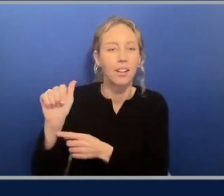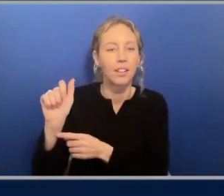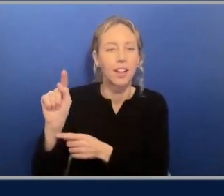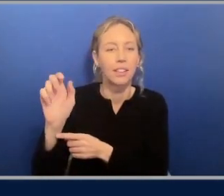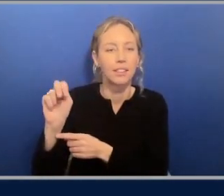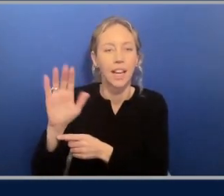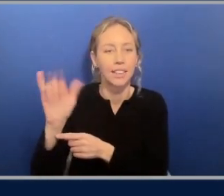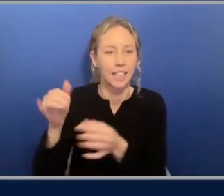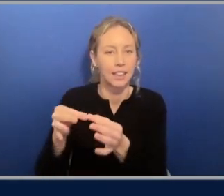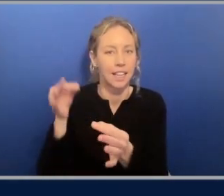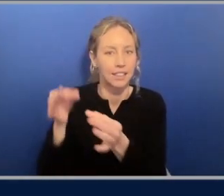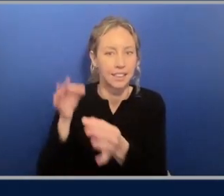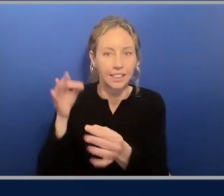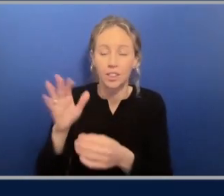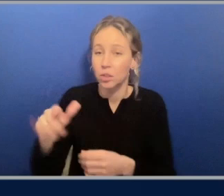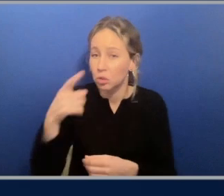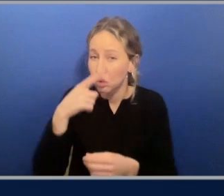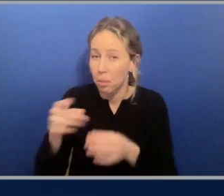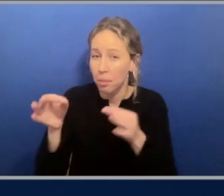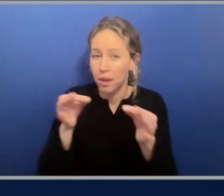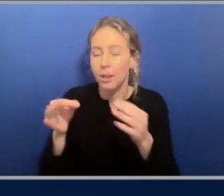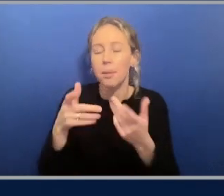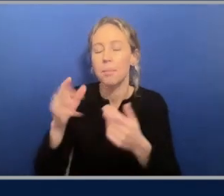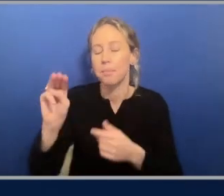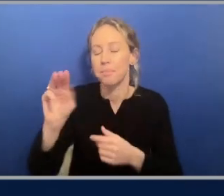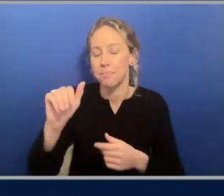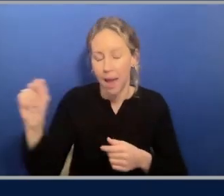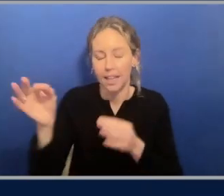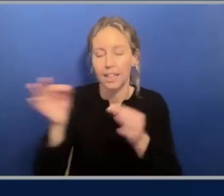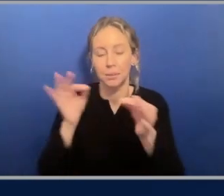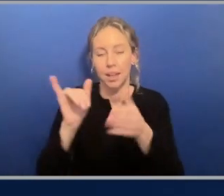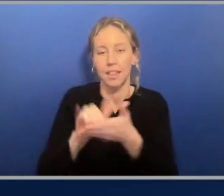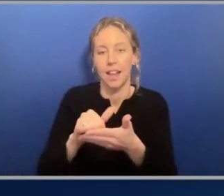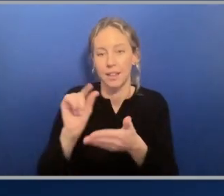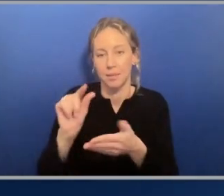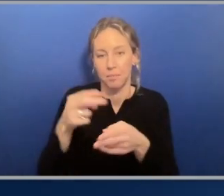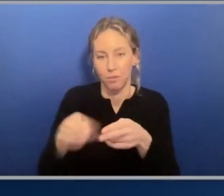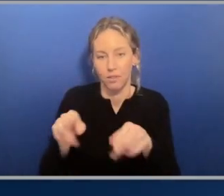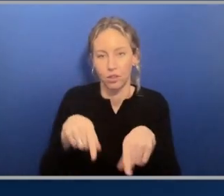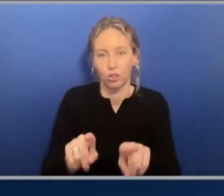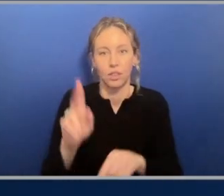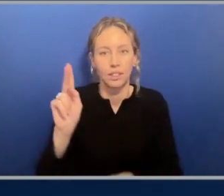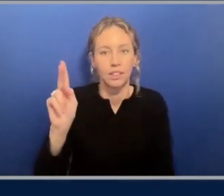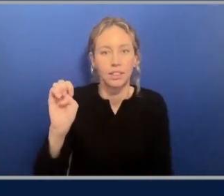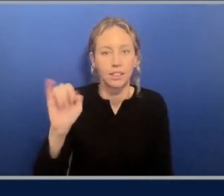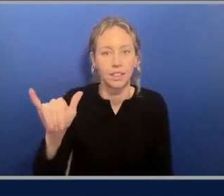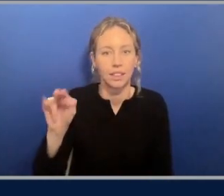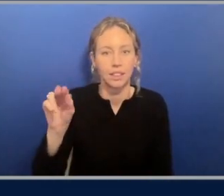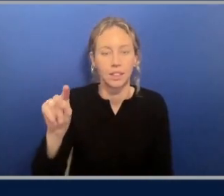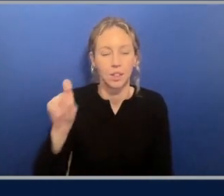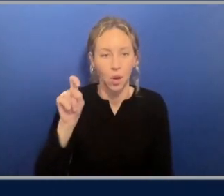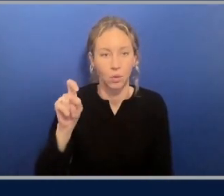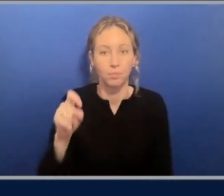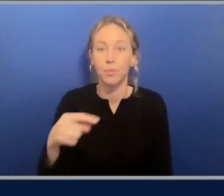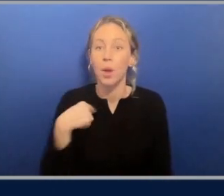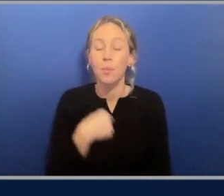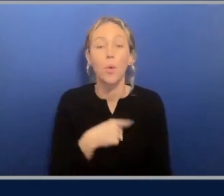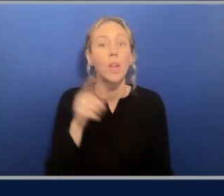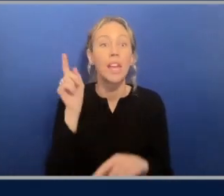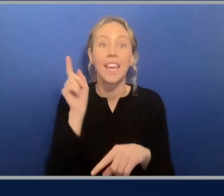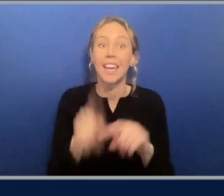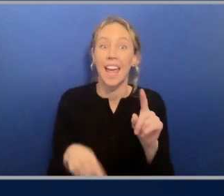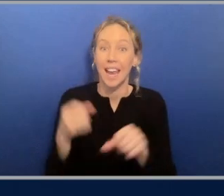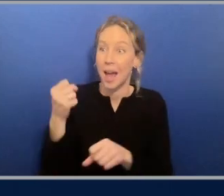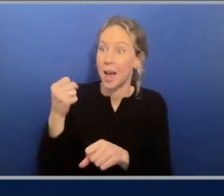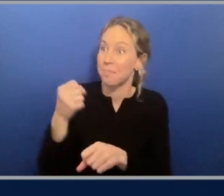And Matt explained that a little bit during the keynote as well, right? So in an essence, right, we cannot beat speed of light. That's pretty important,